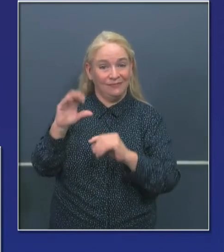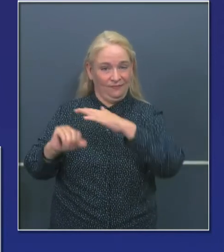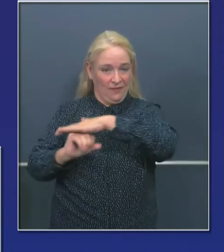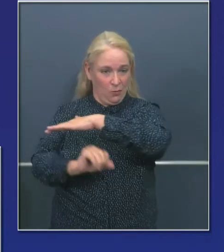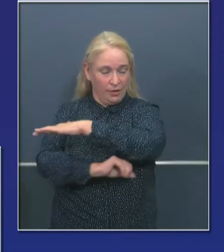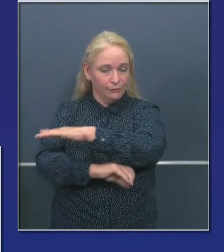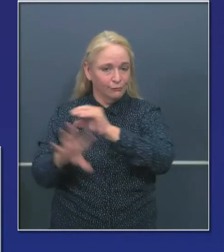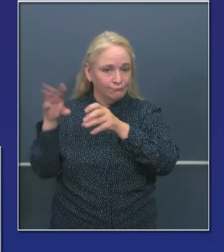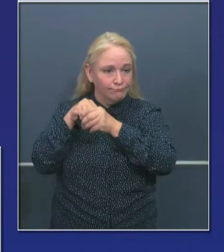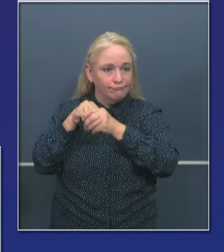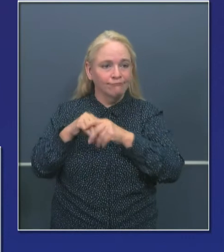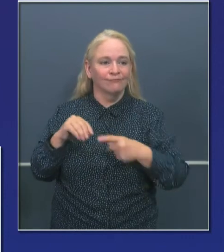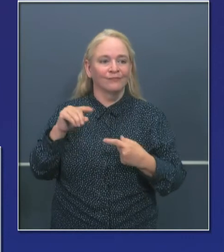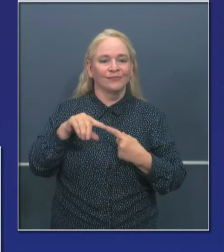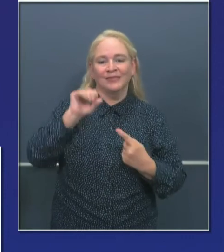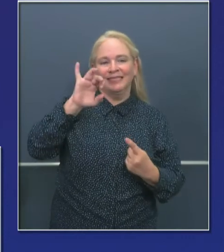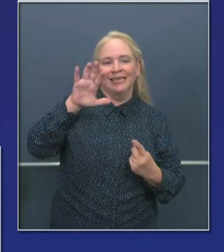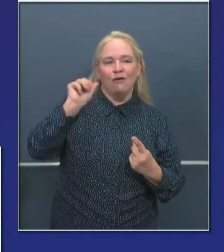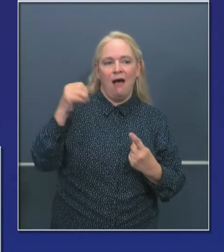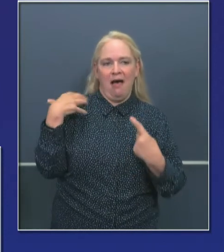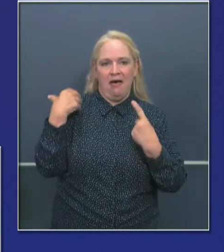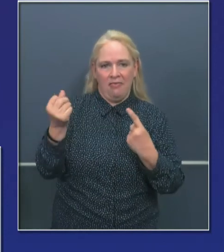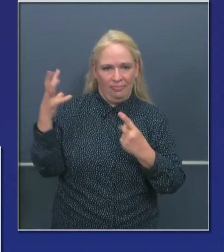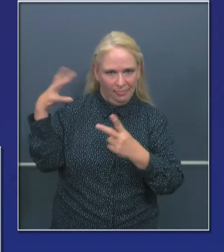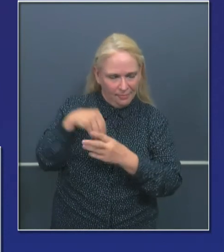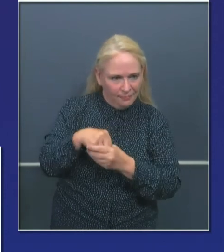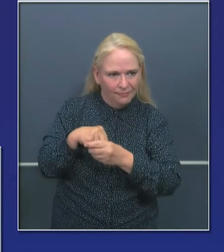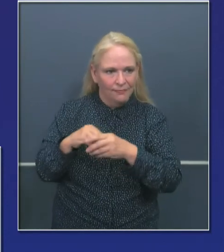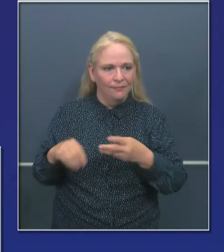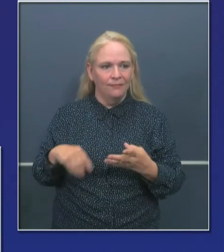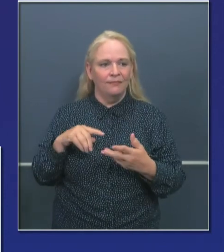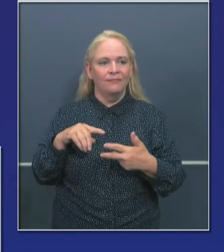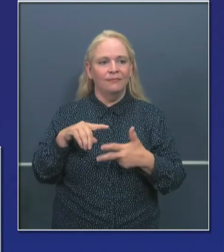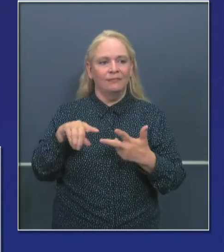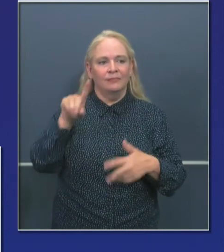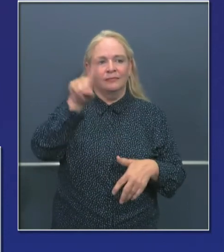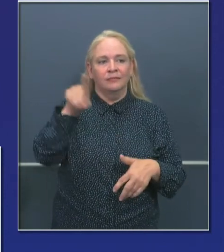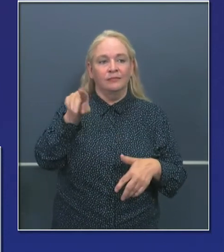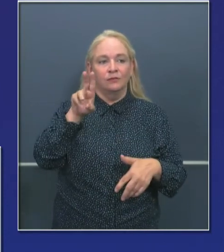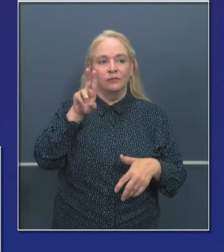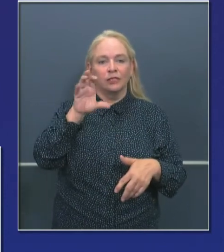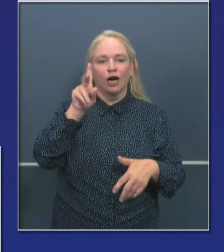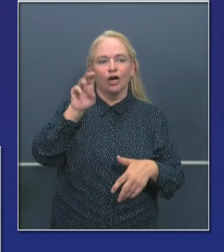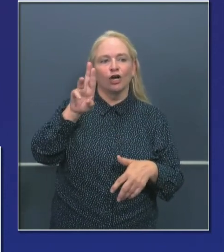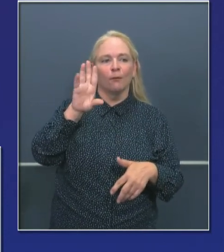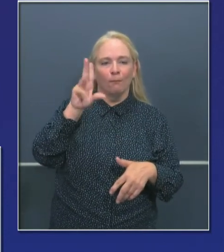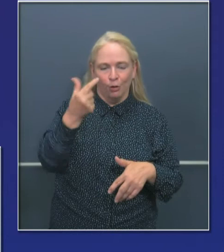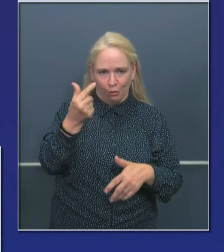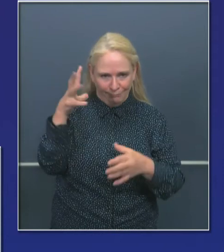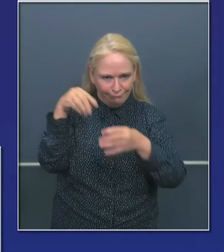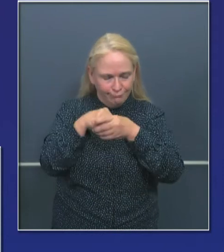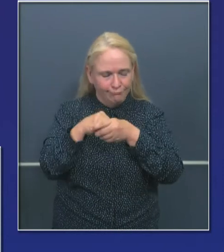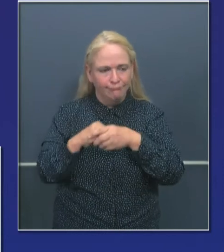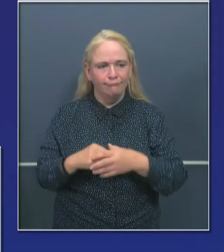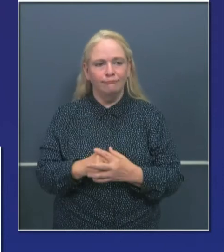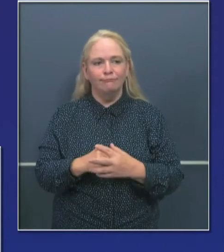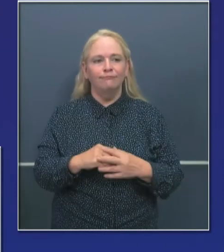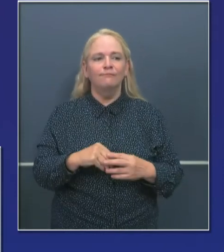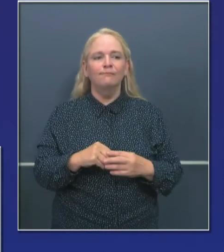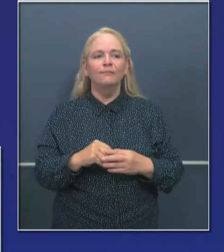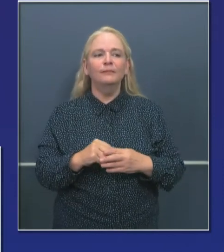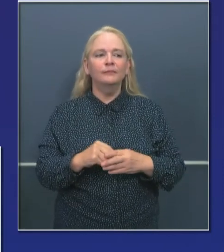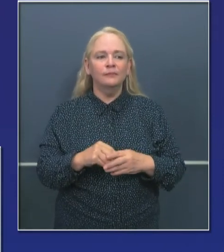Health Foundation, the Chan Zuckerberg Foundation, to Jeff Skoll and his foundation, to